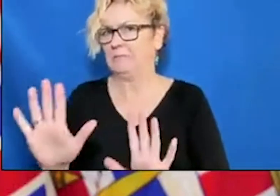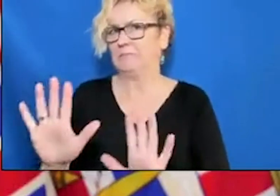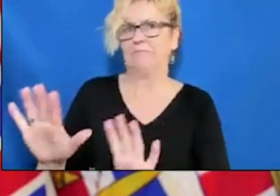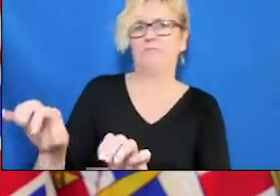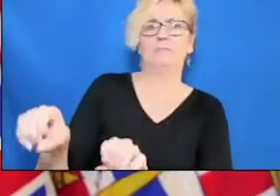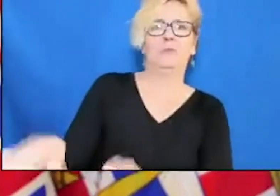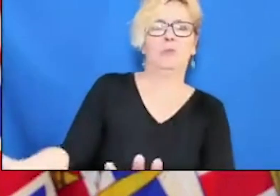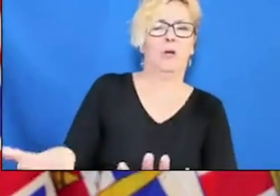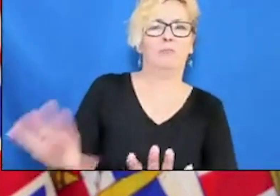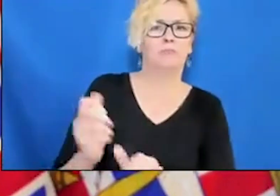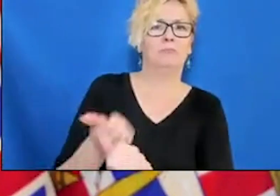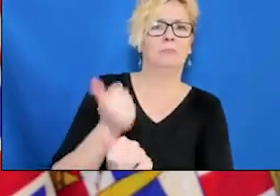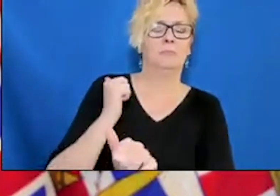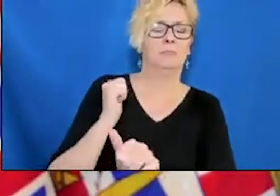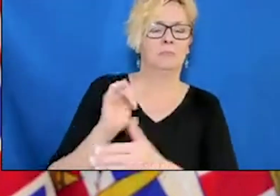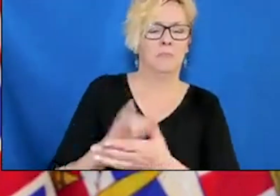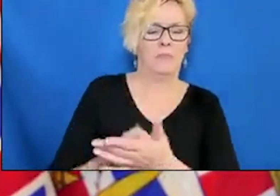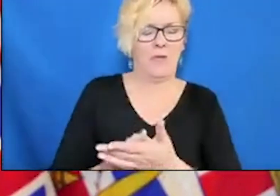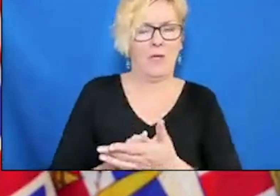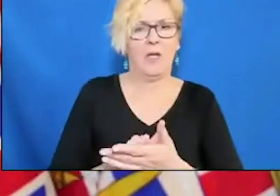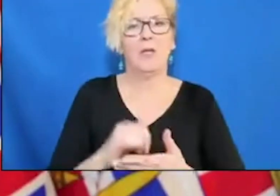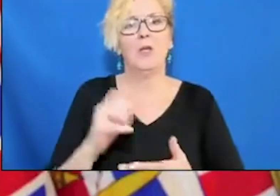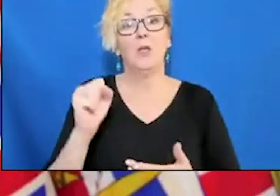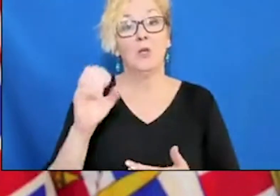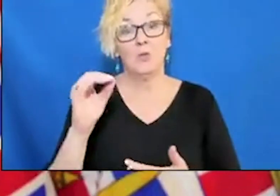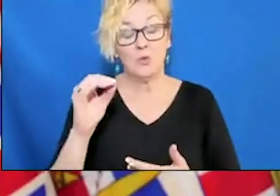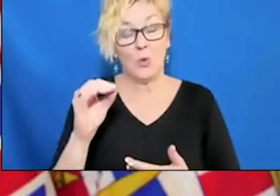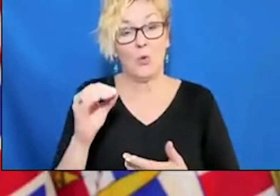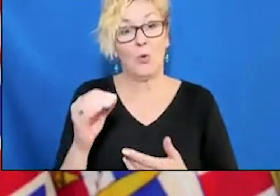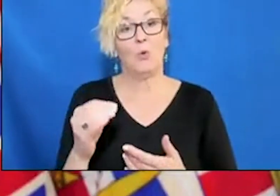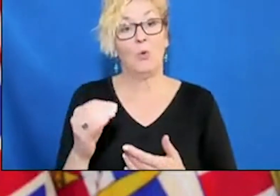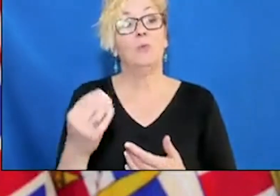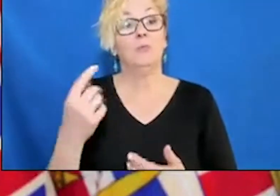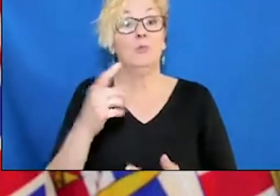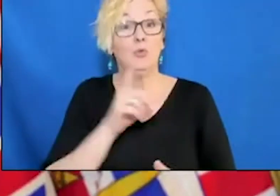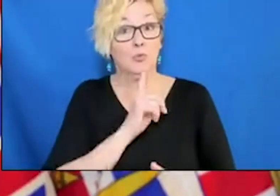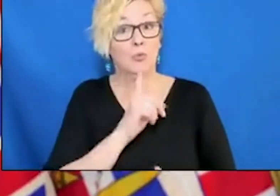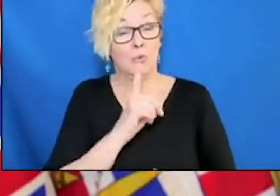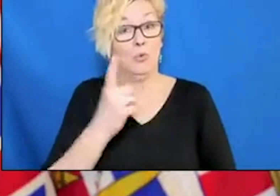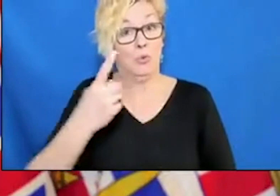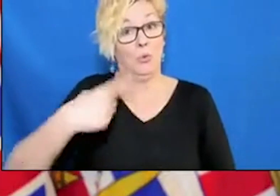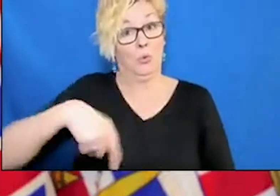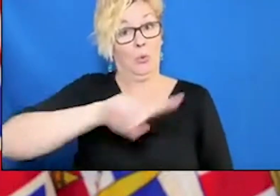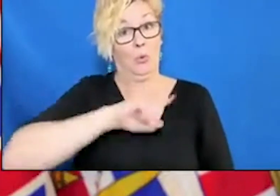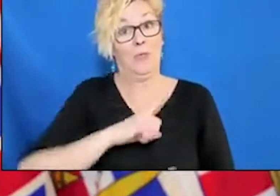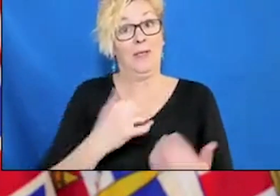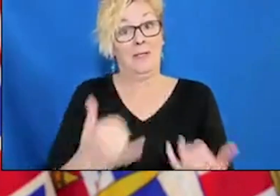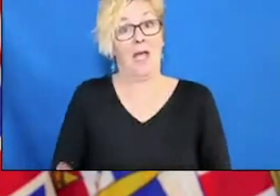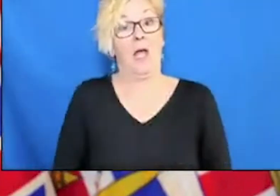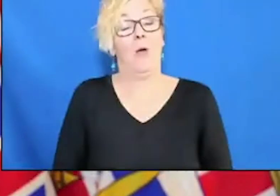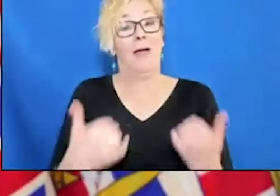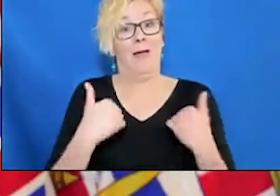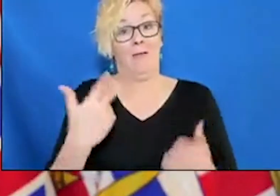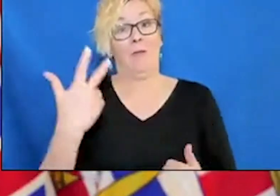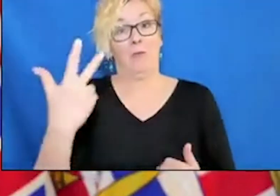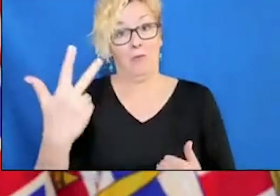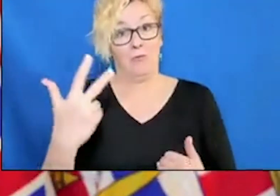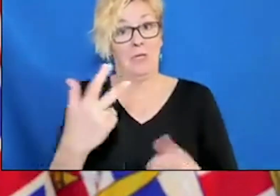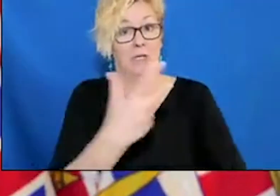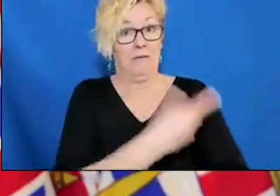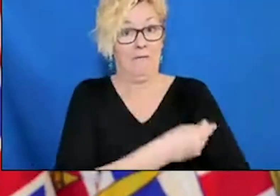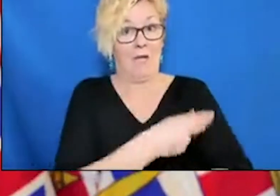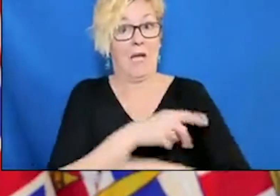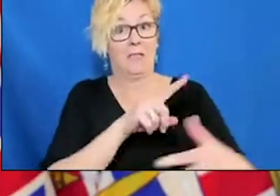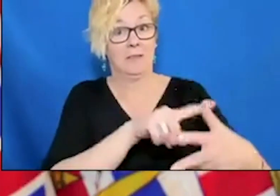outbreak management, and having vaccines, particularly the AstraZeneca vaccine, gives us another tool in part of our outbreak